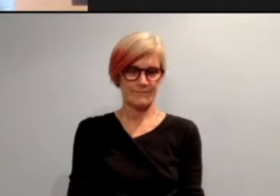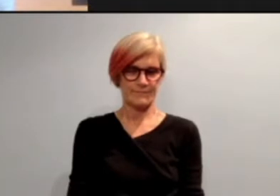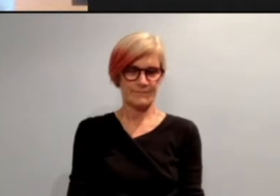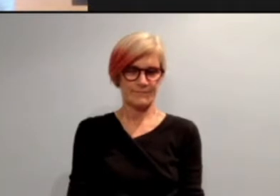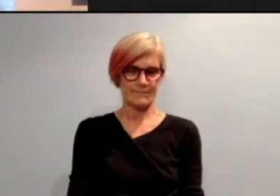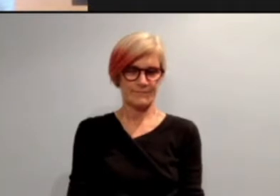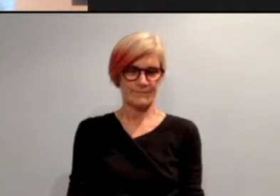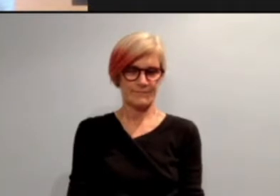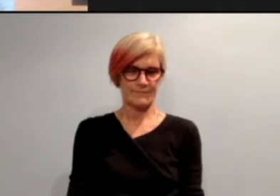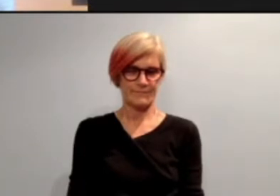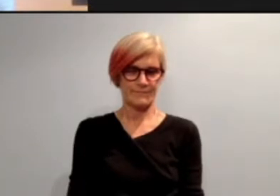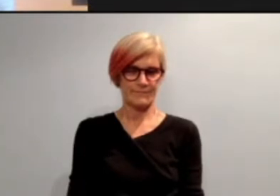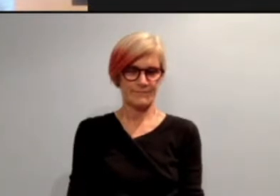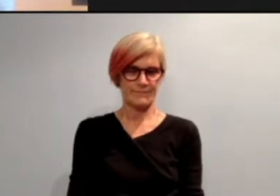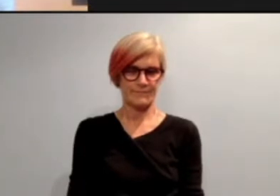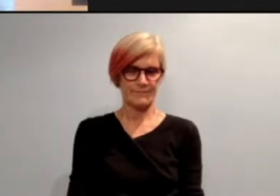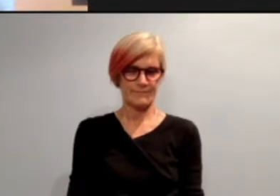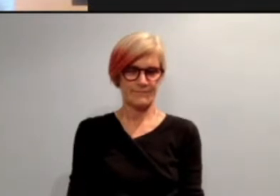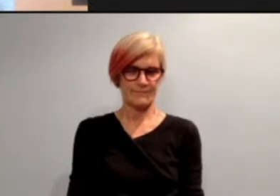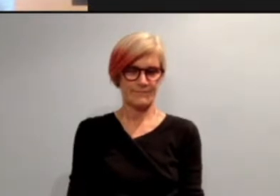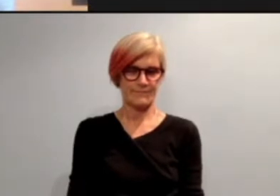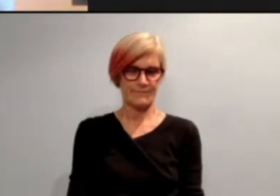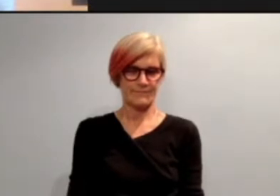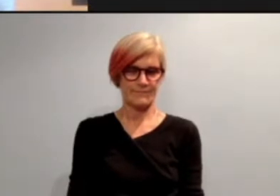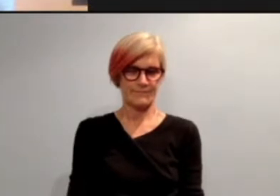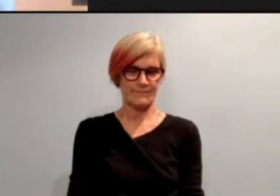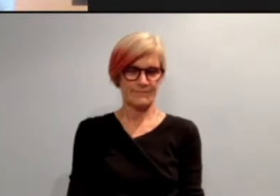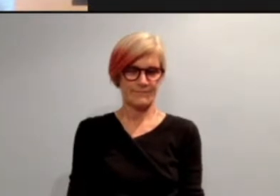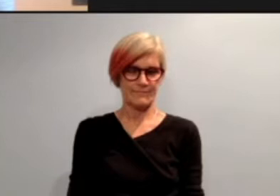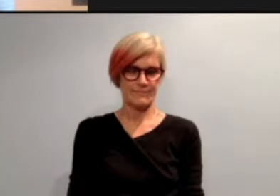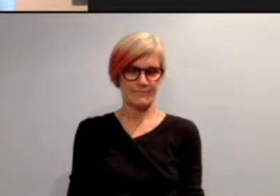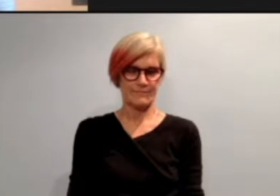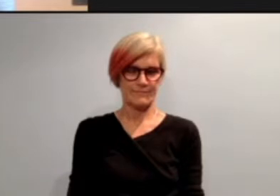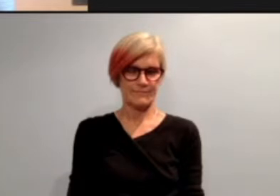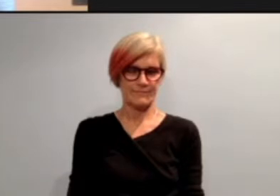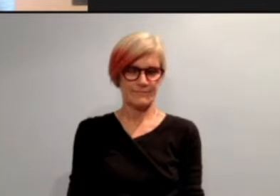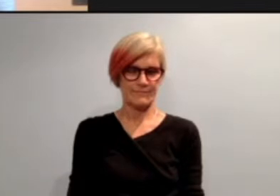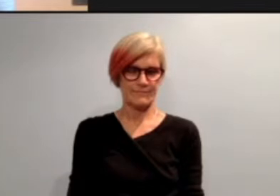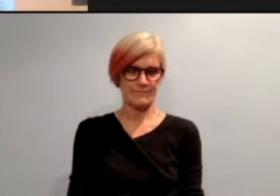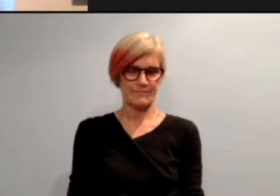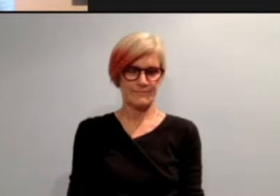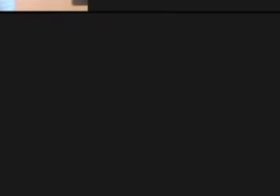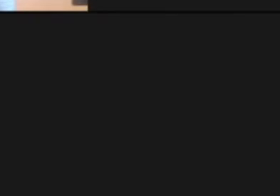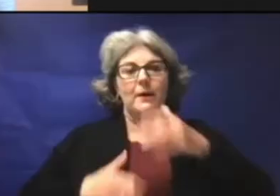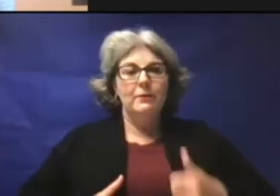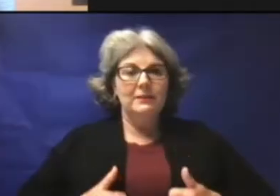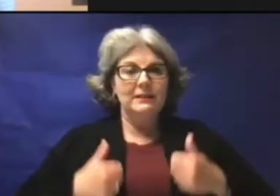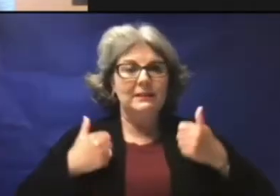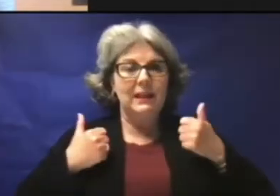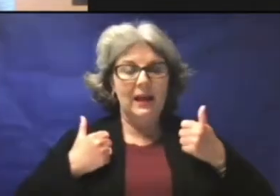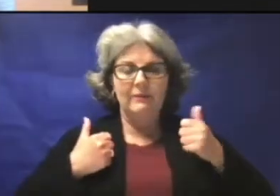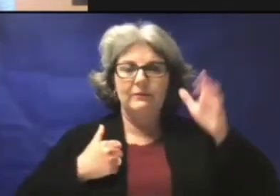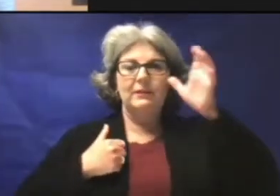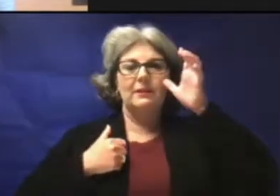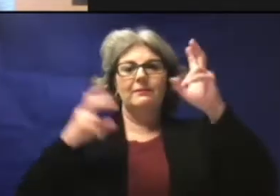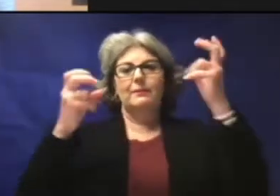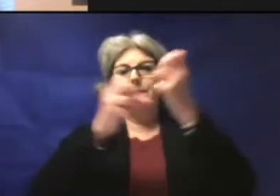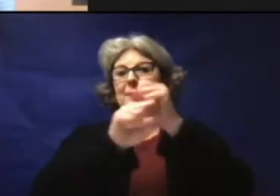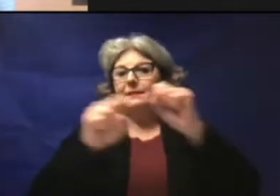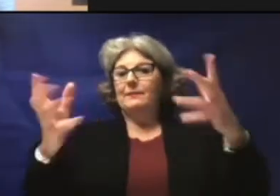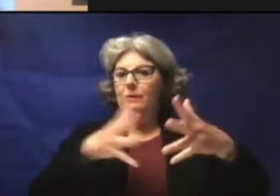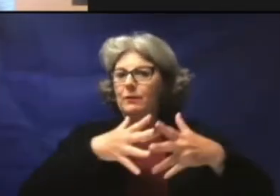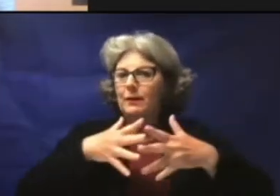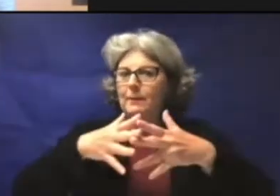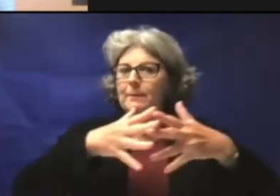only imagine what she's feeling, being a refugee, sacrificing her entire life for this concept of safety